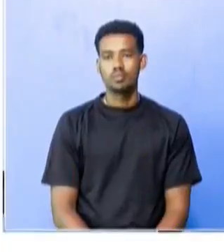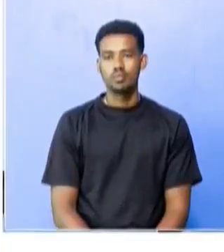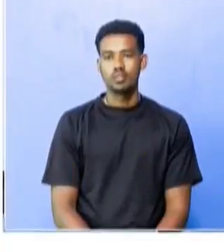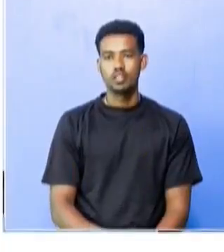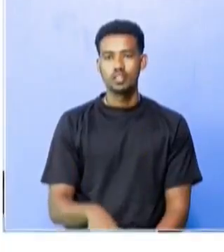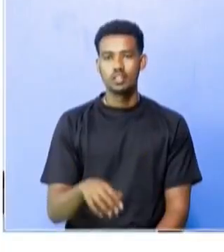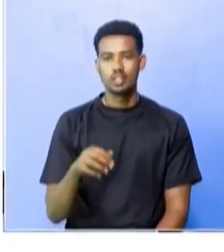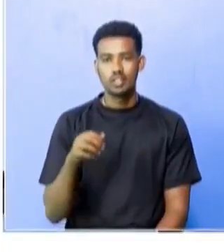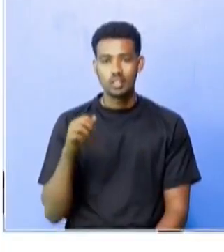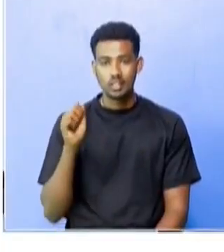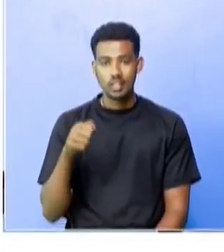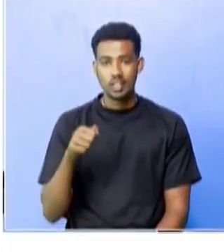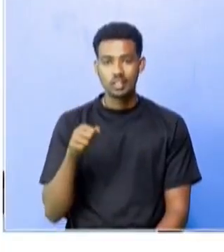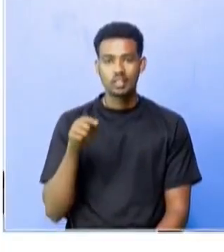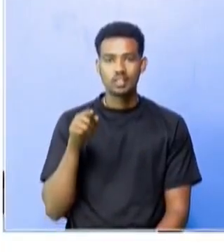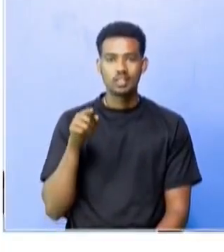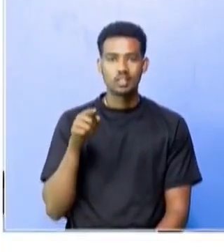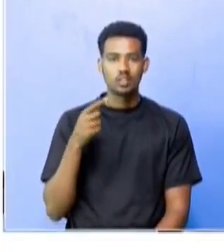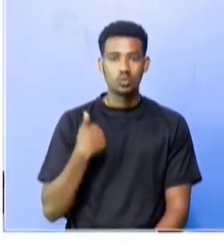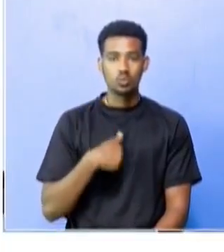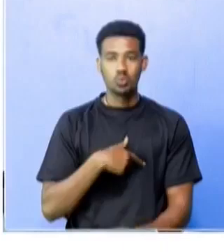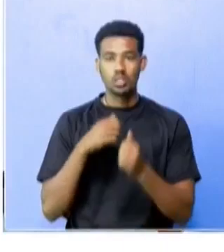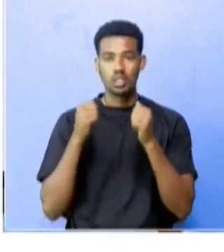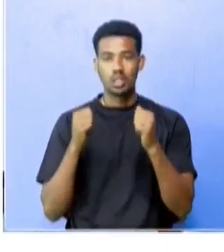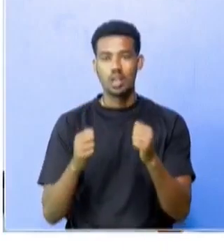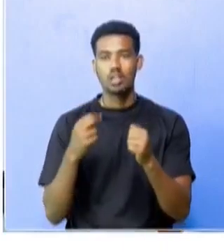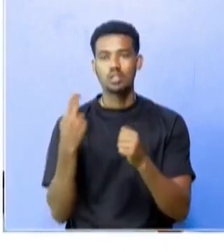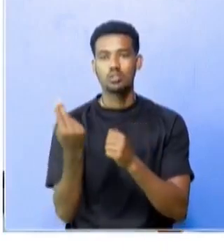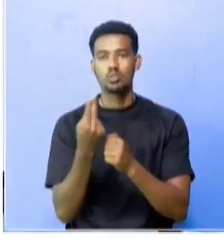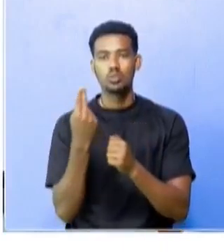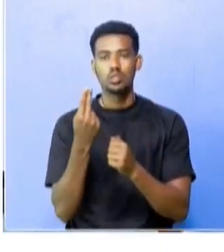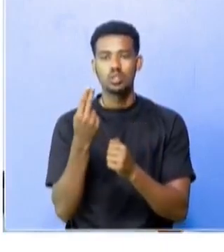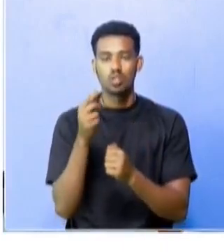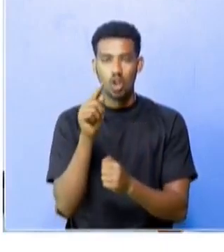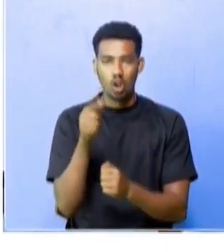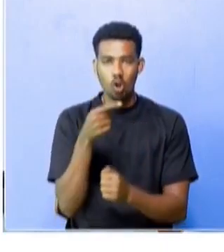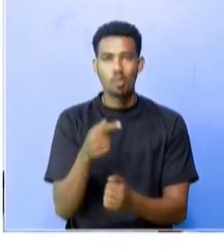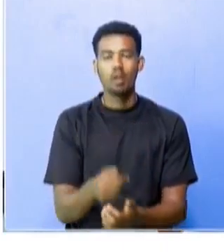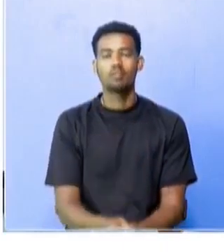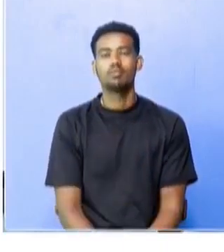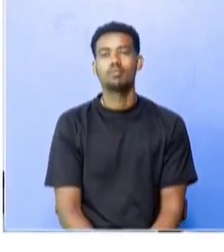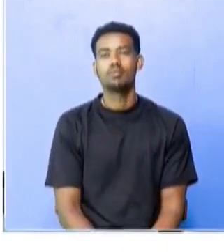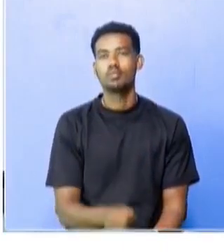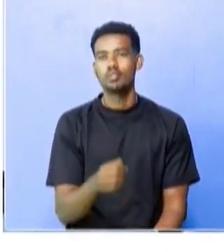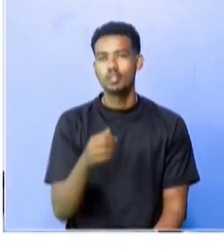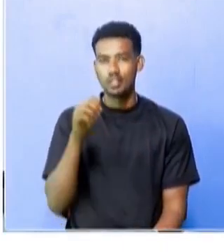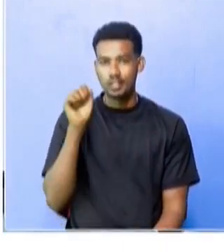yes. Here is, we can use comma. Yes, she is.